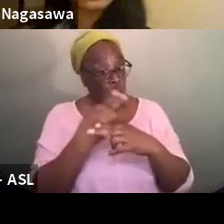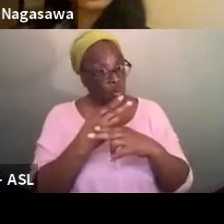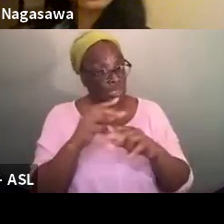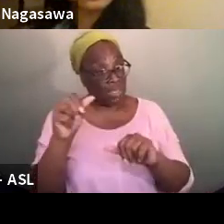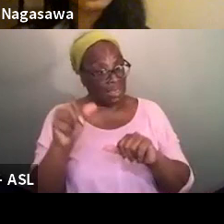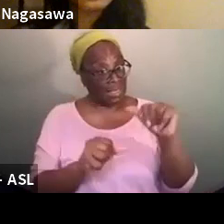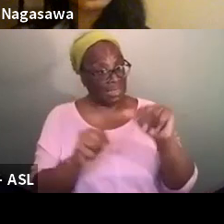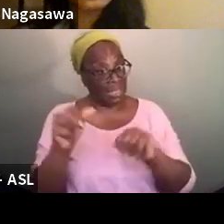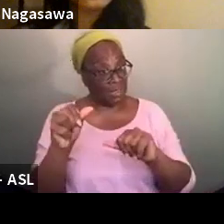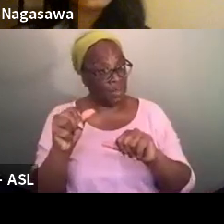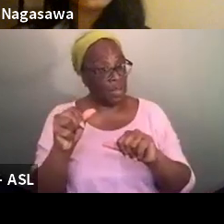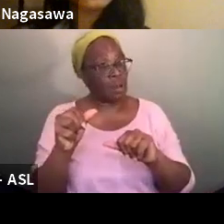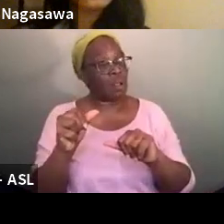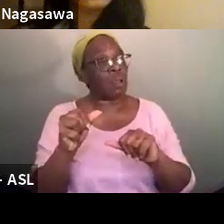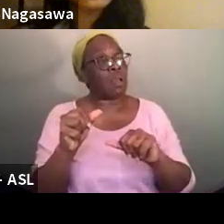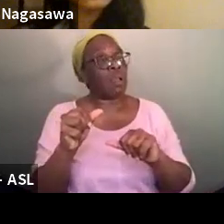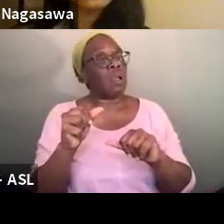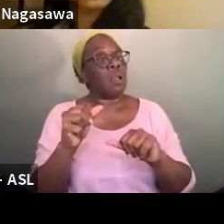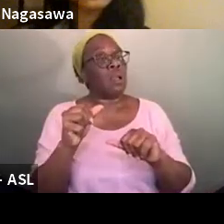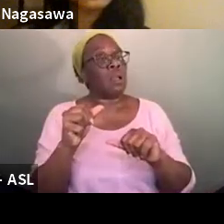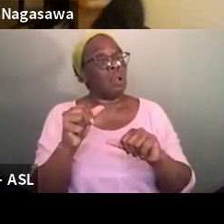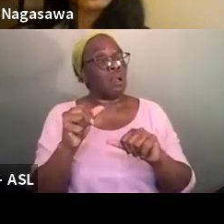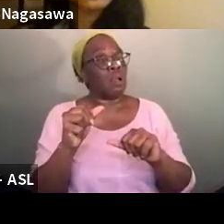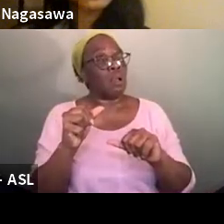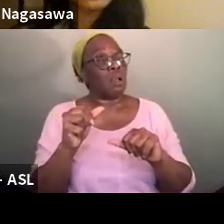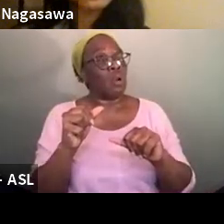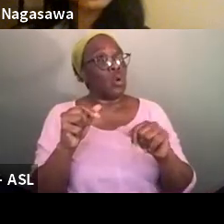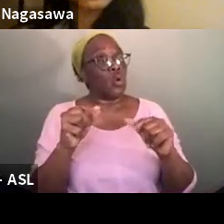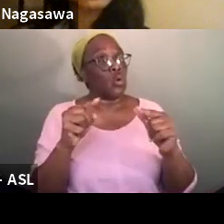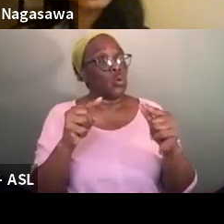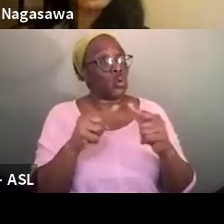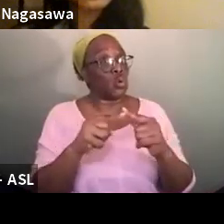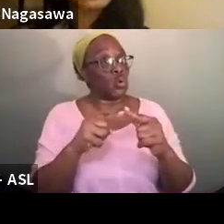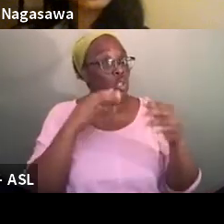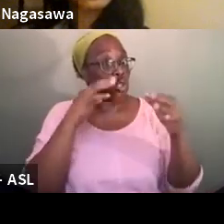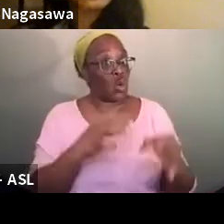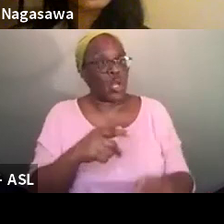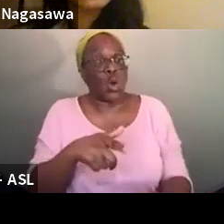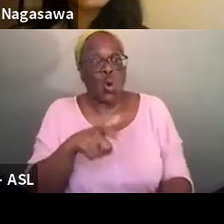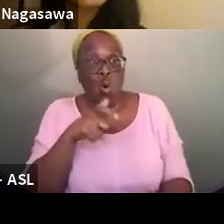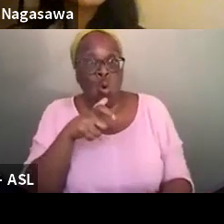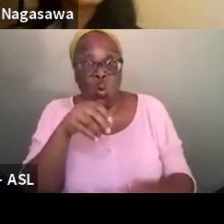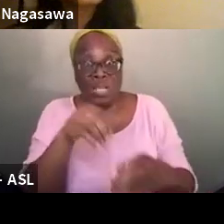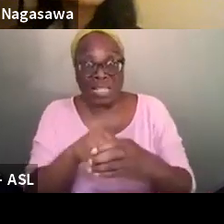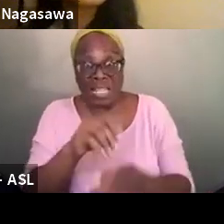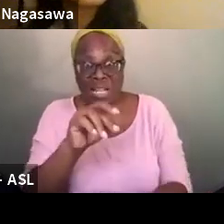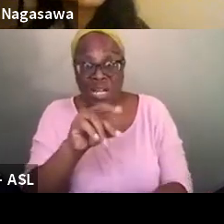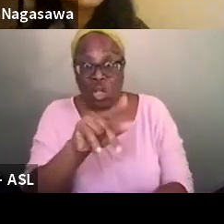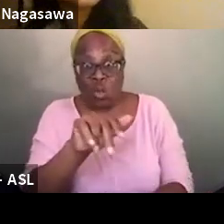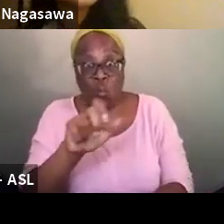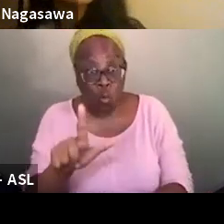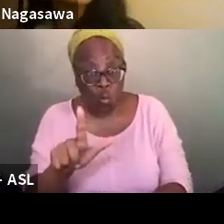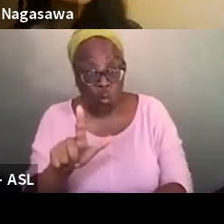as a qualifier for getting into the pool, and then use the grades as